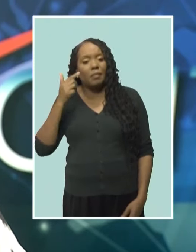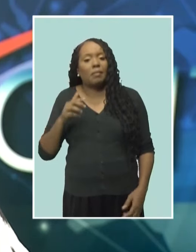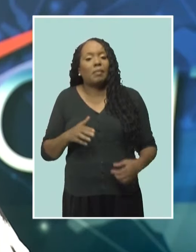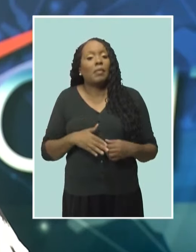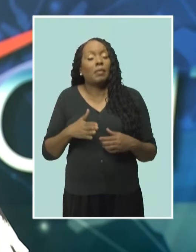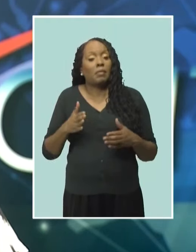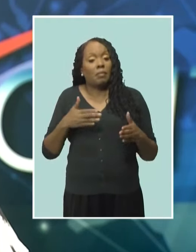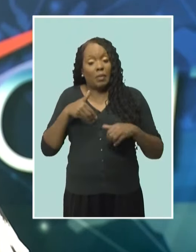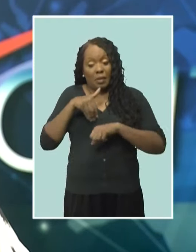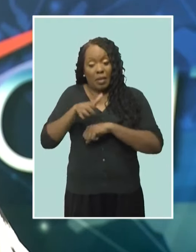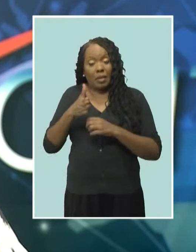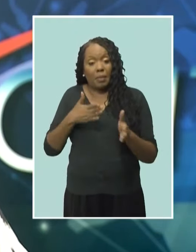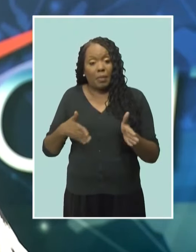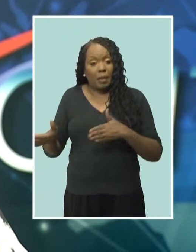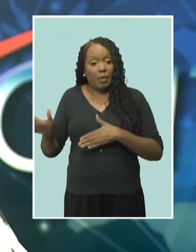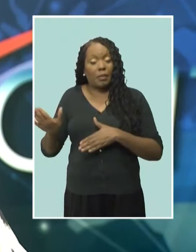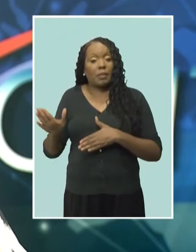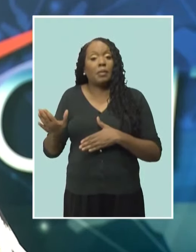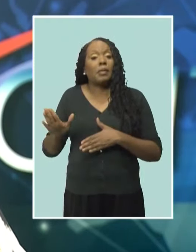Sunday. Well,